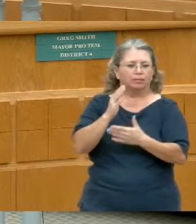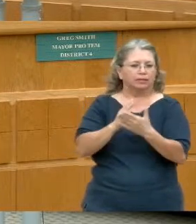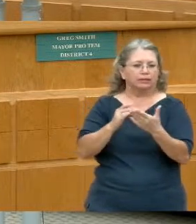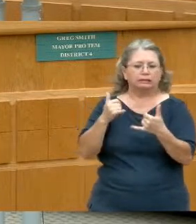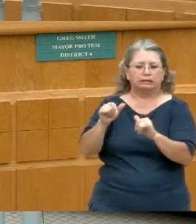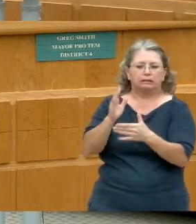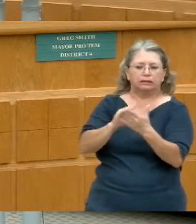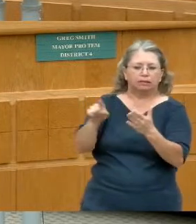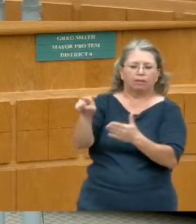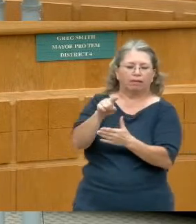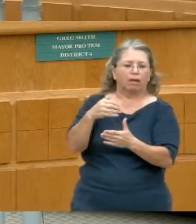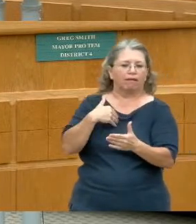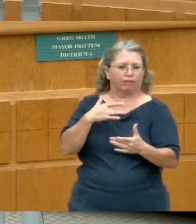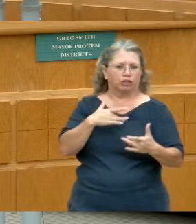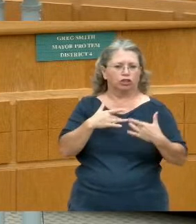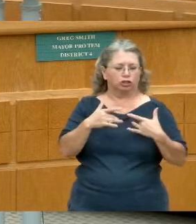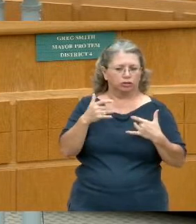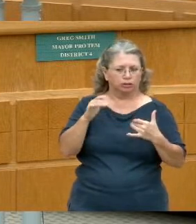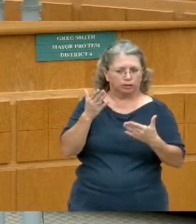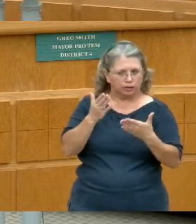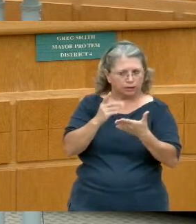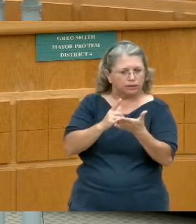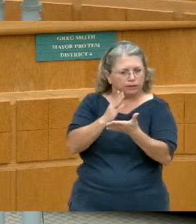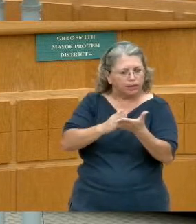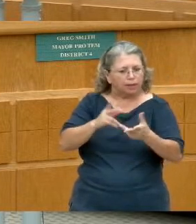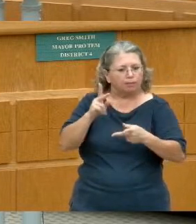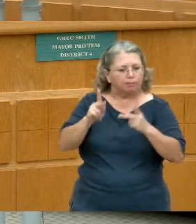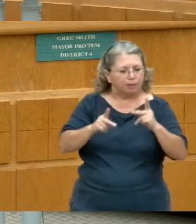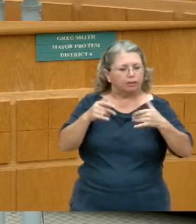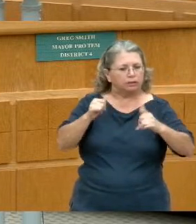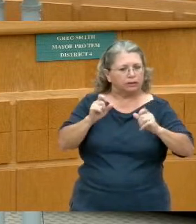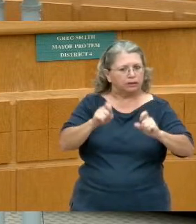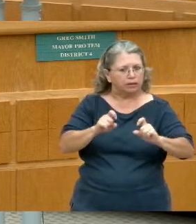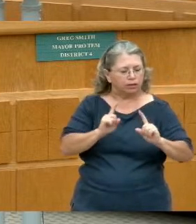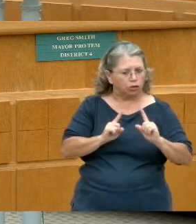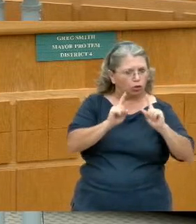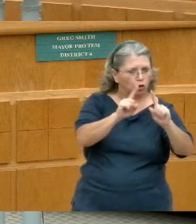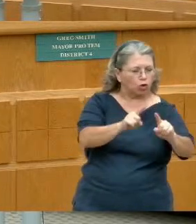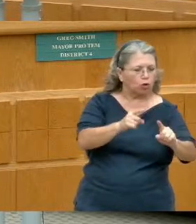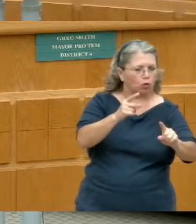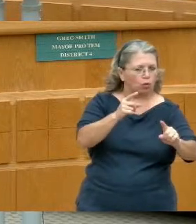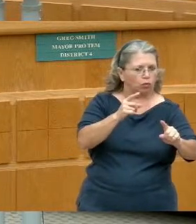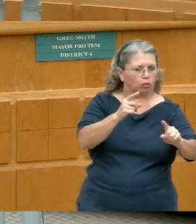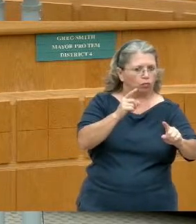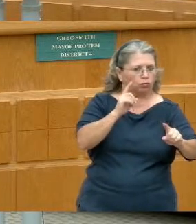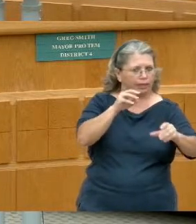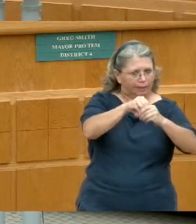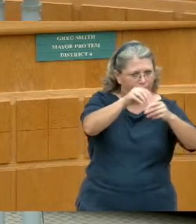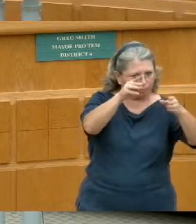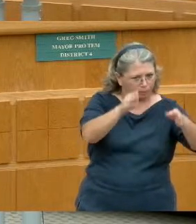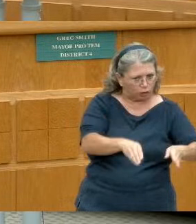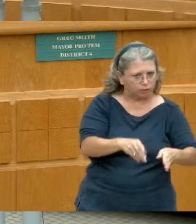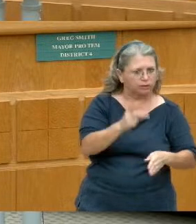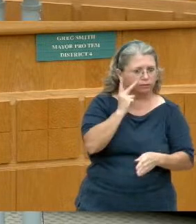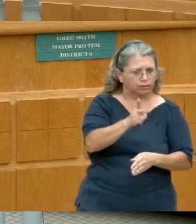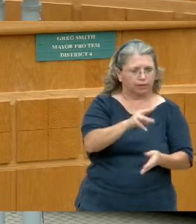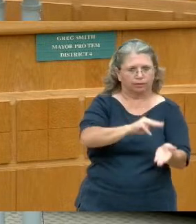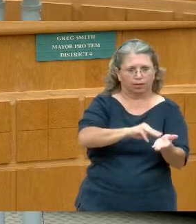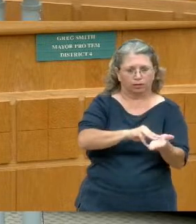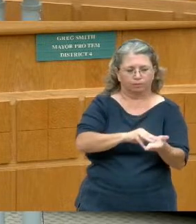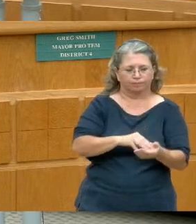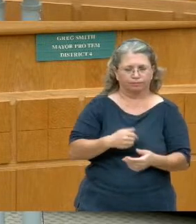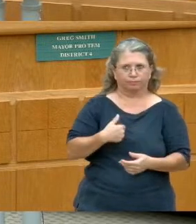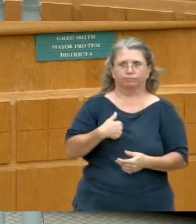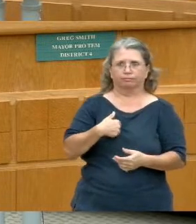in-person visits. So that's something for y'all to think about. And really, when I saw this and I talked to those doctors, I thought that perhaps I should go get